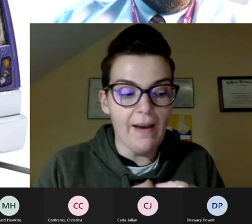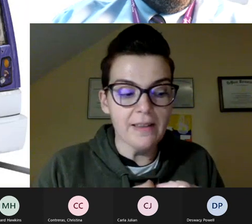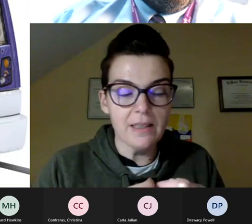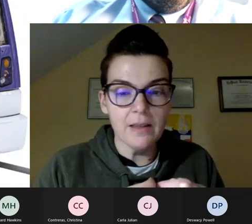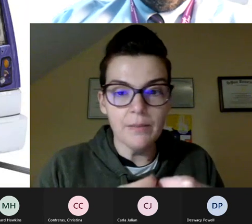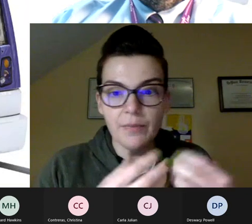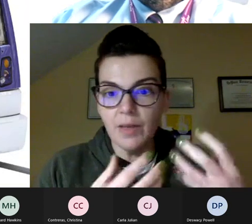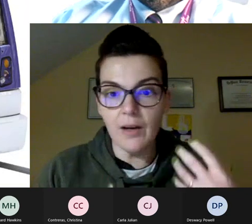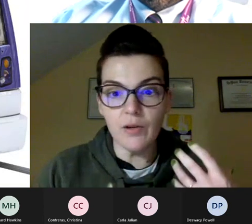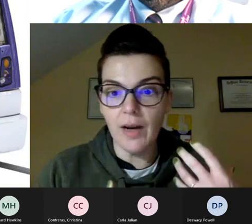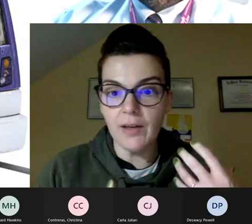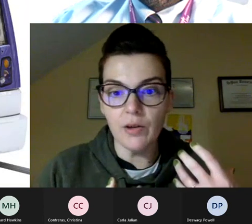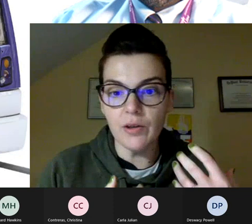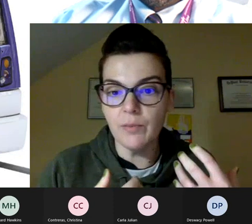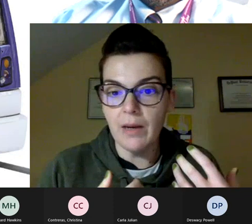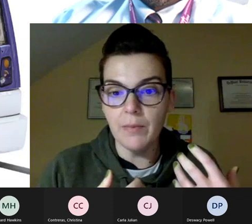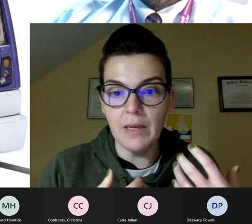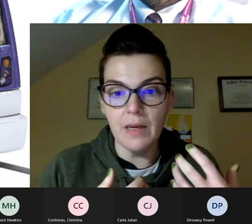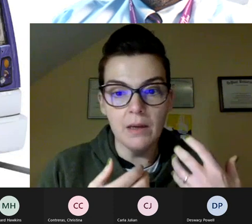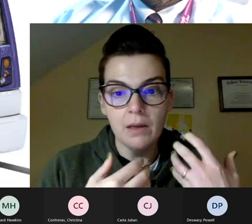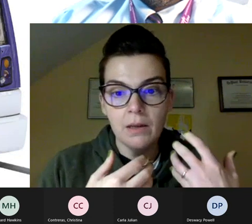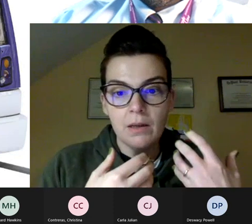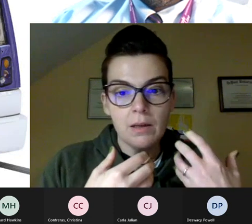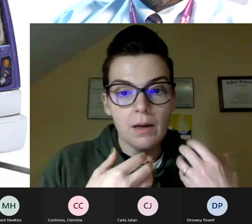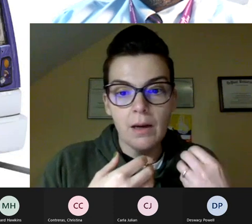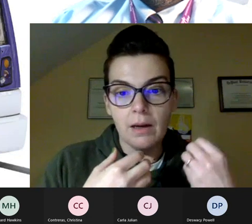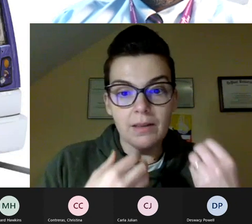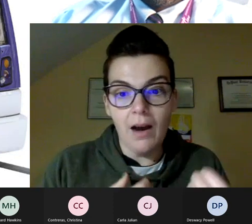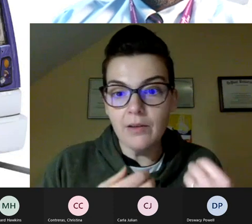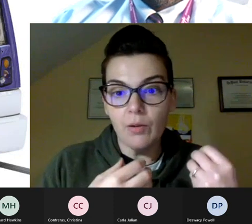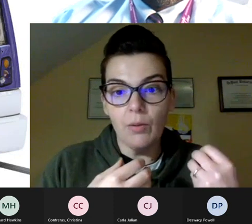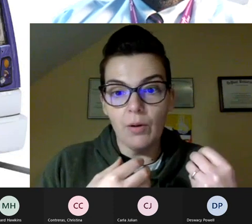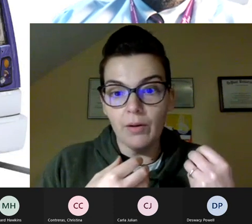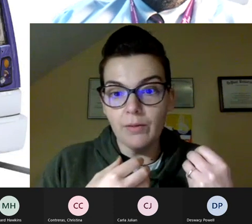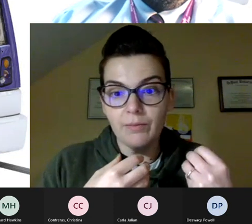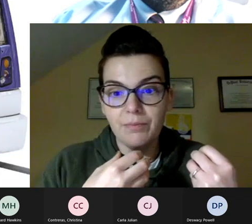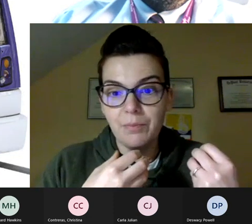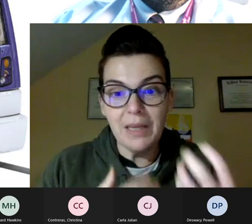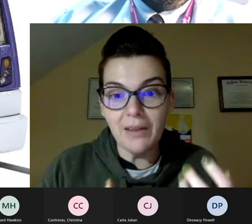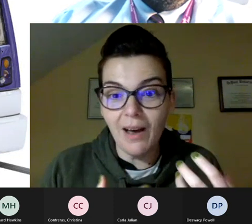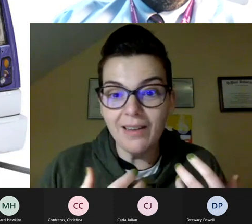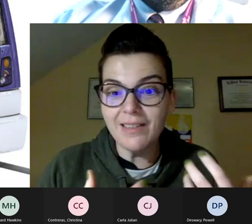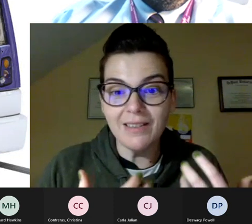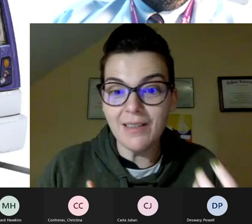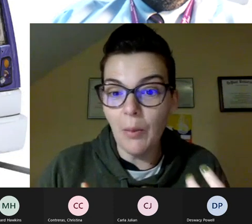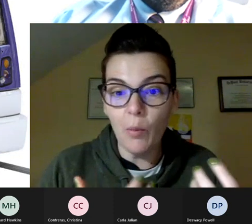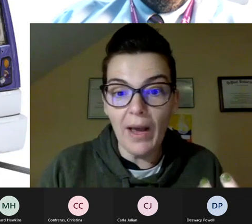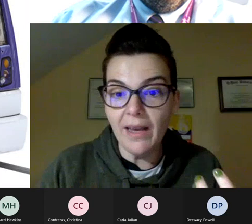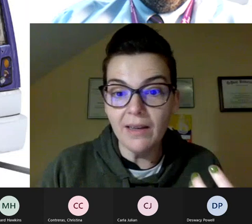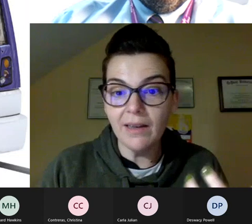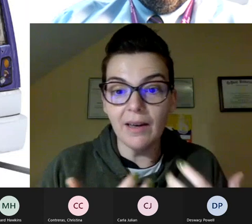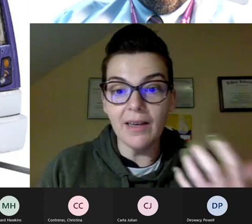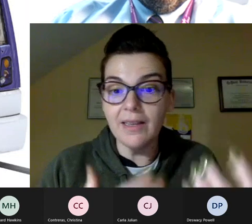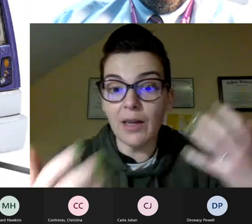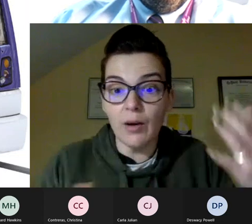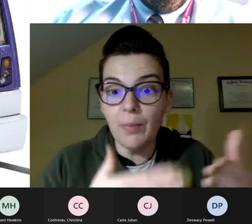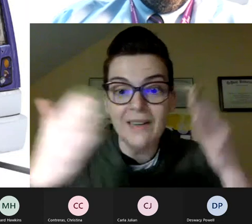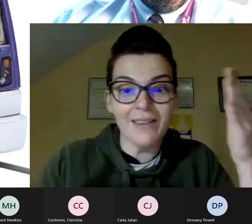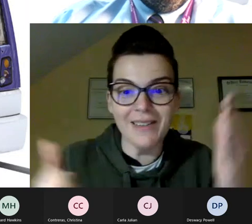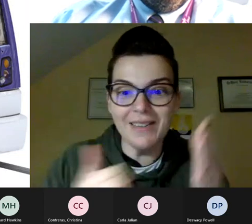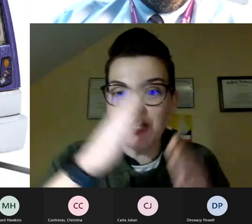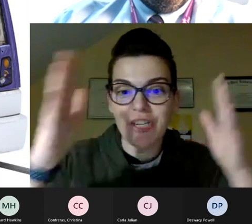so that contractors might be docked or penalized in some way?